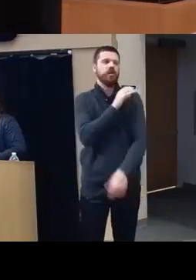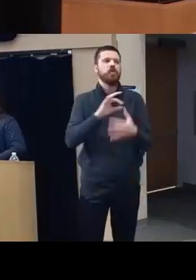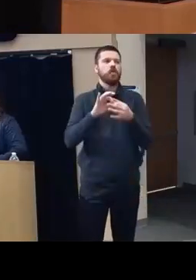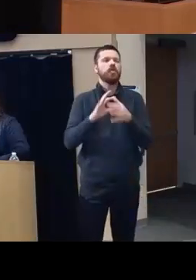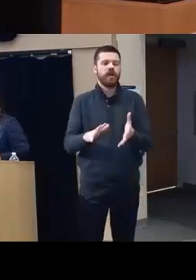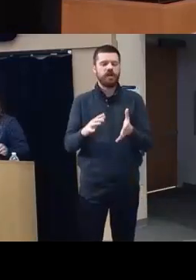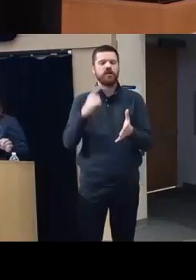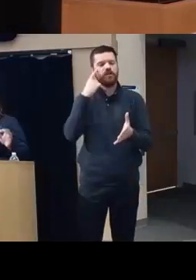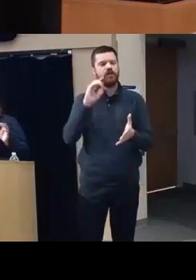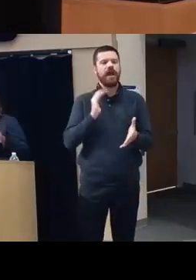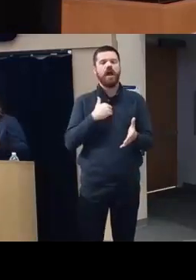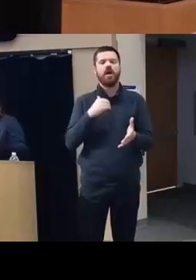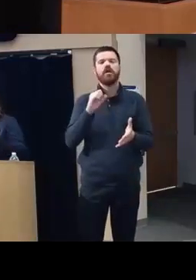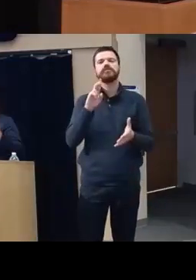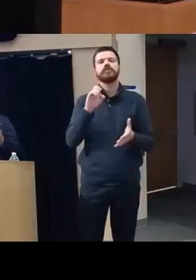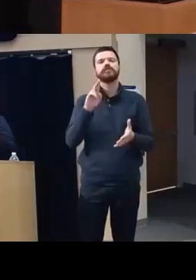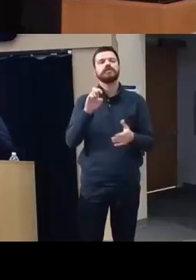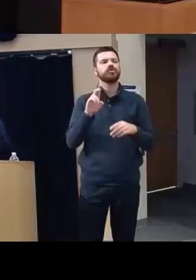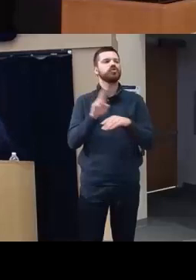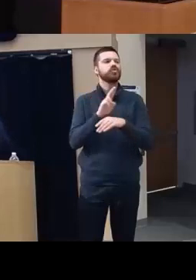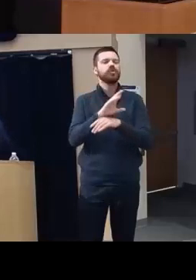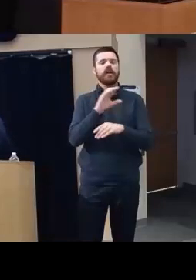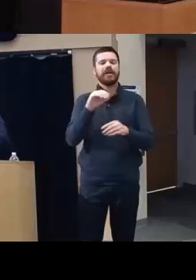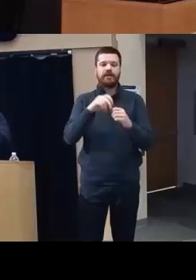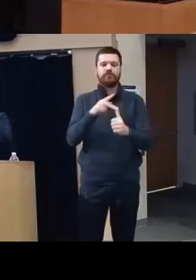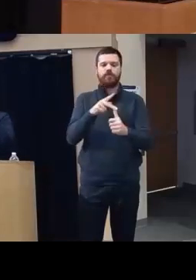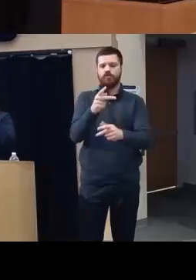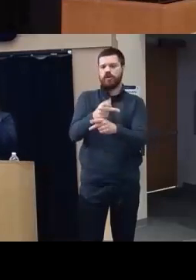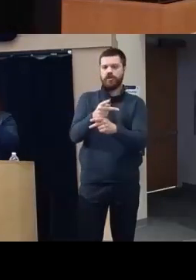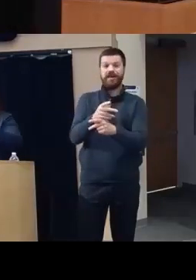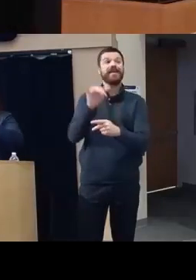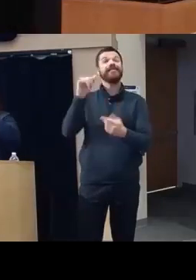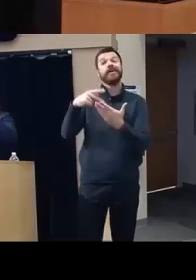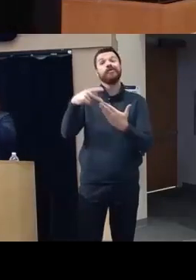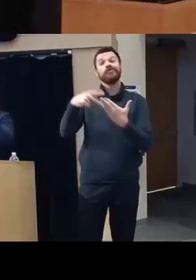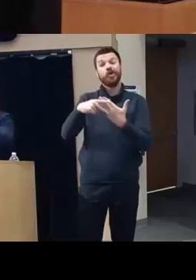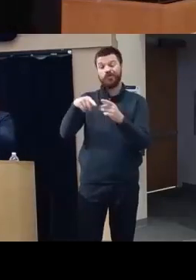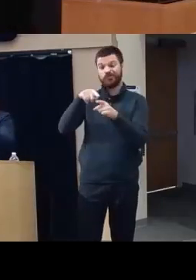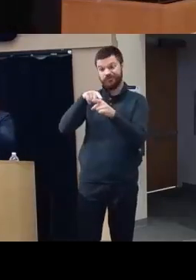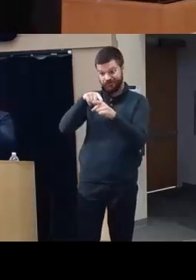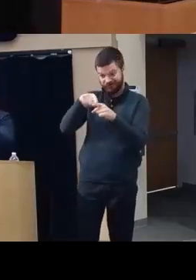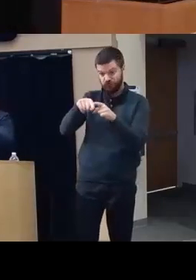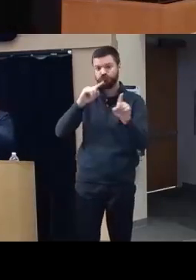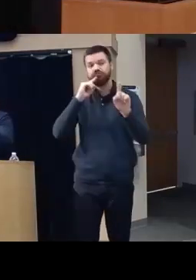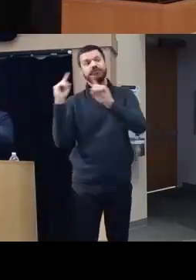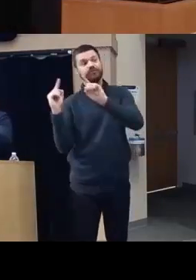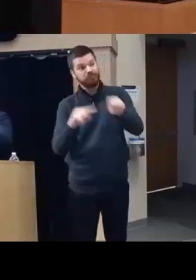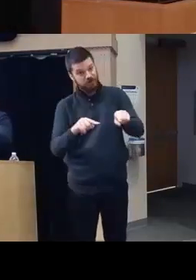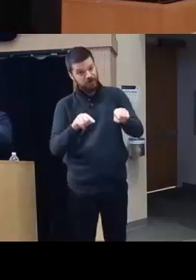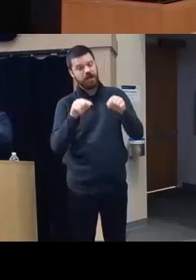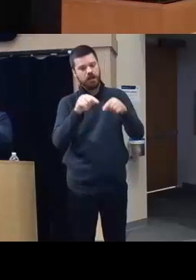for SUDPC, our Substance Use Disorders in Primary Care. And that program was a specific response